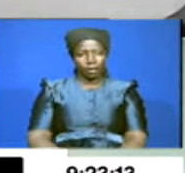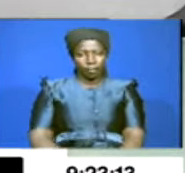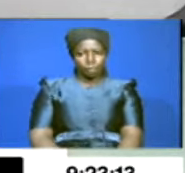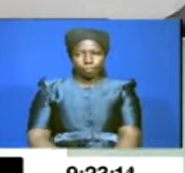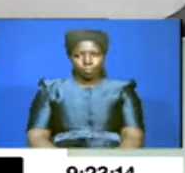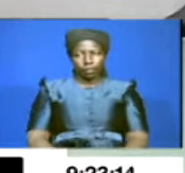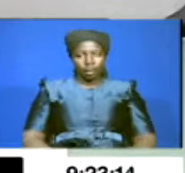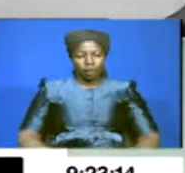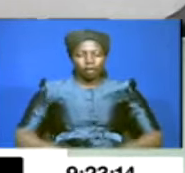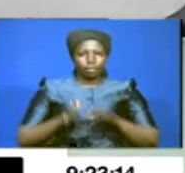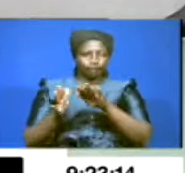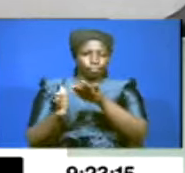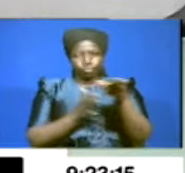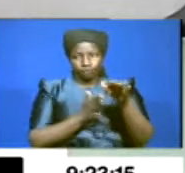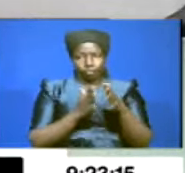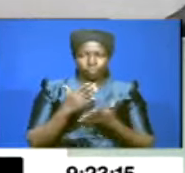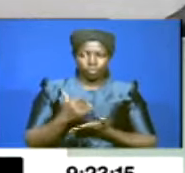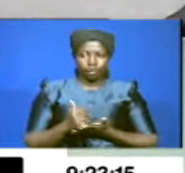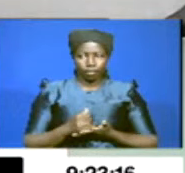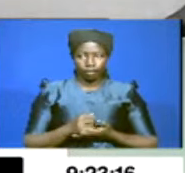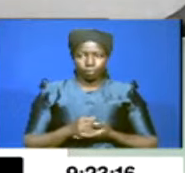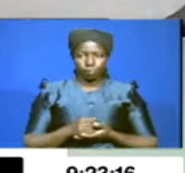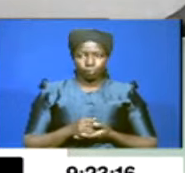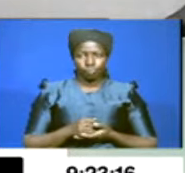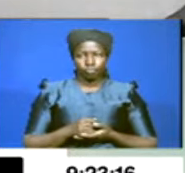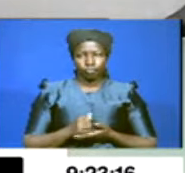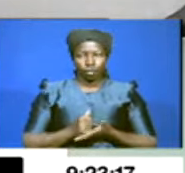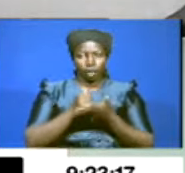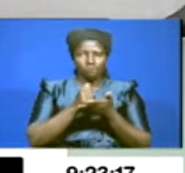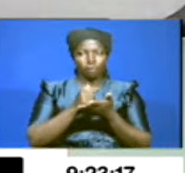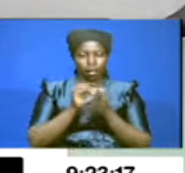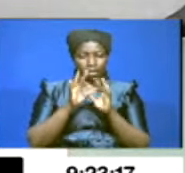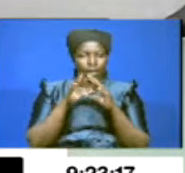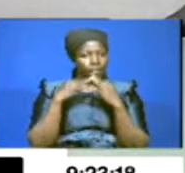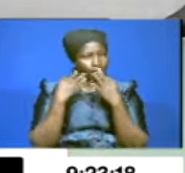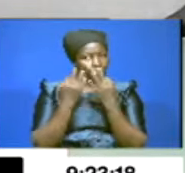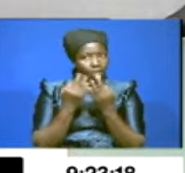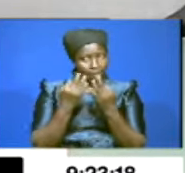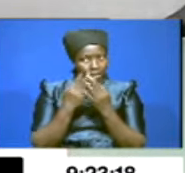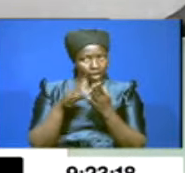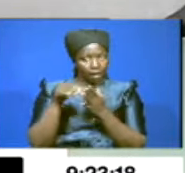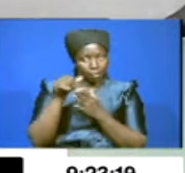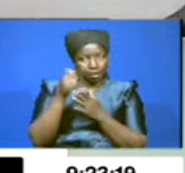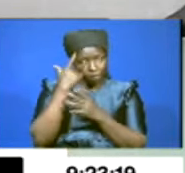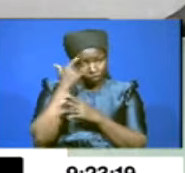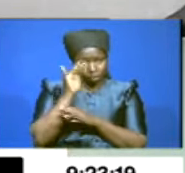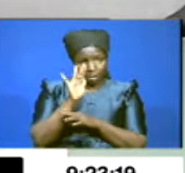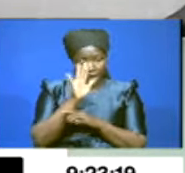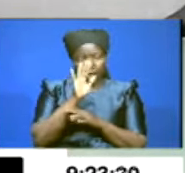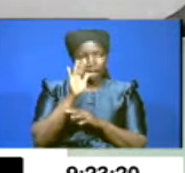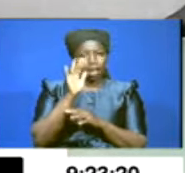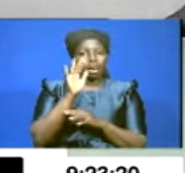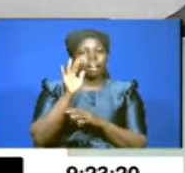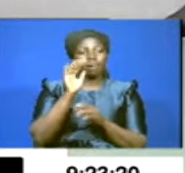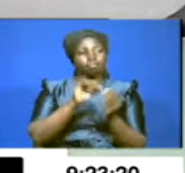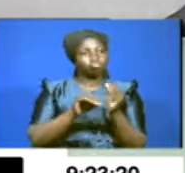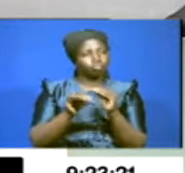And to help the family cover the last expenses, you may send your contribution to M-Pesa pay bill